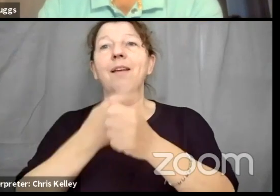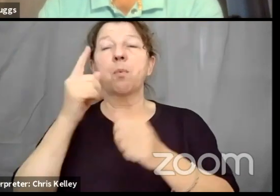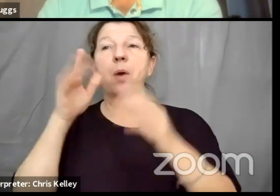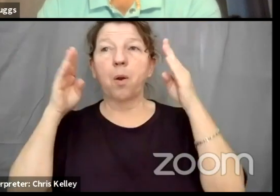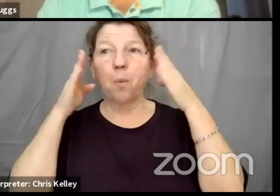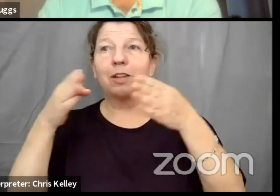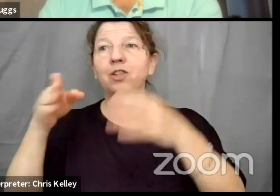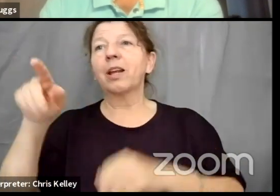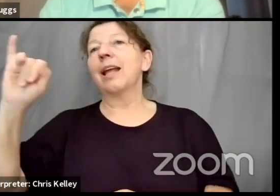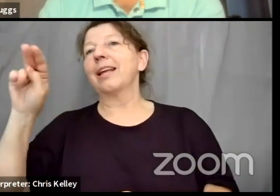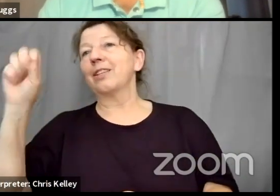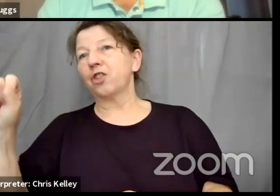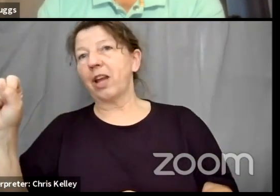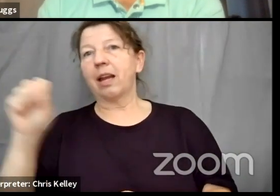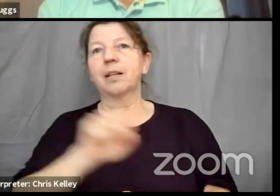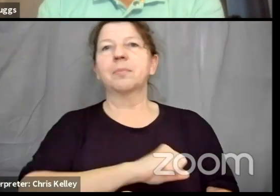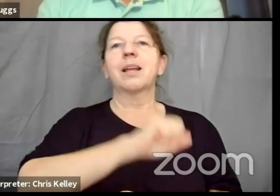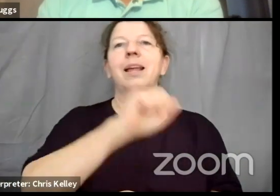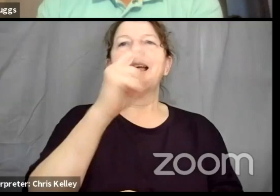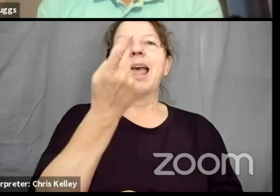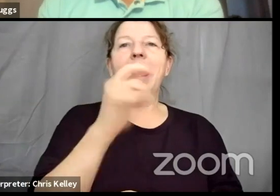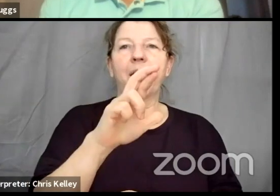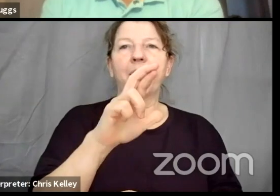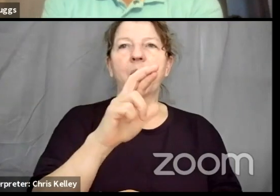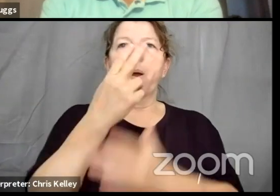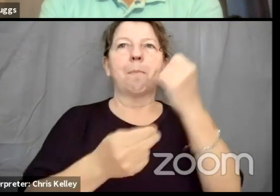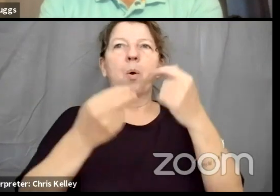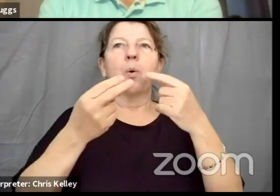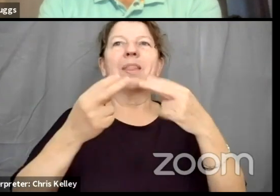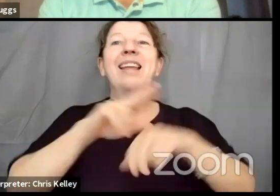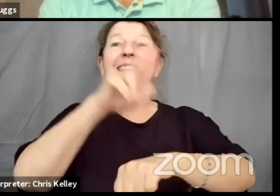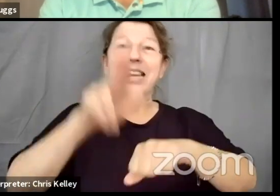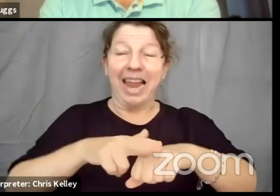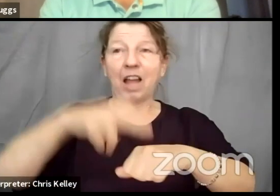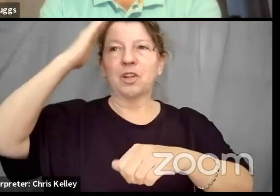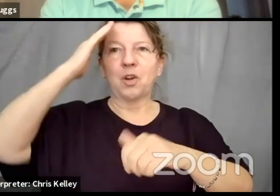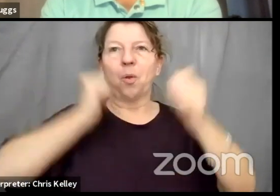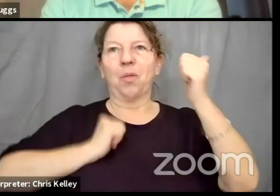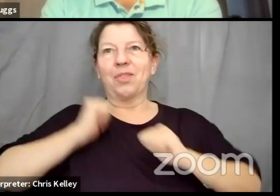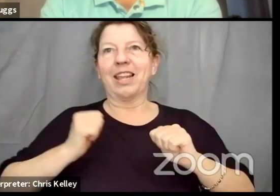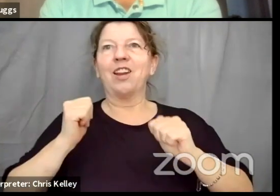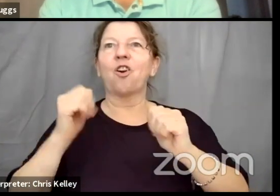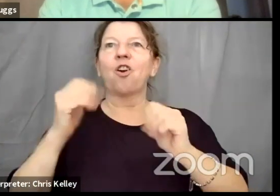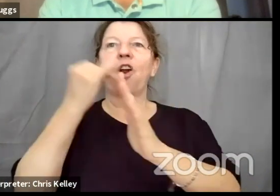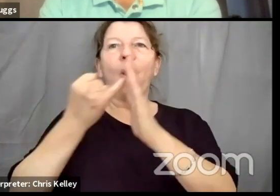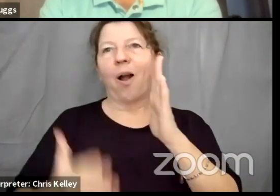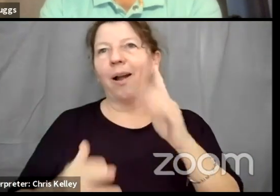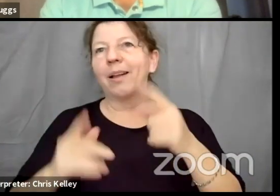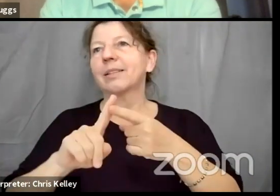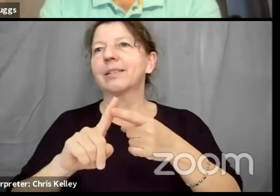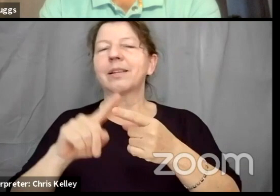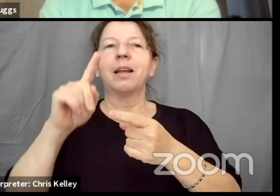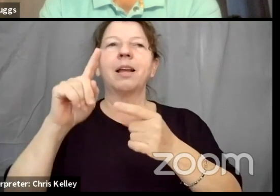James Scruggs and Heather Raffo are both nationally acclaimed, award-winning theater artists, theater makers,